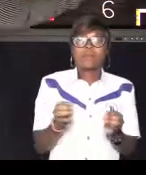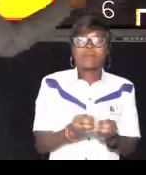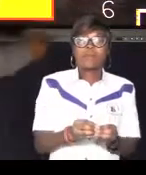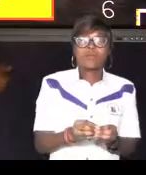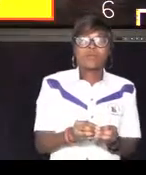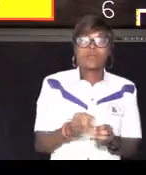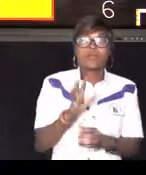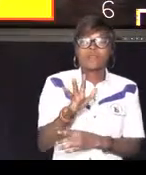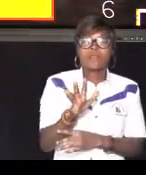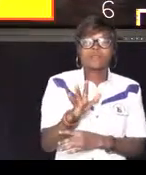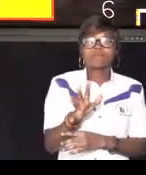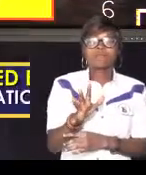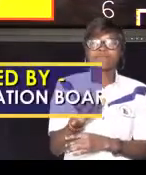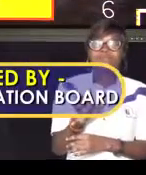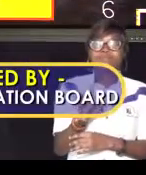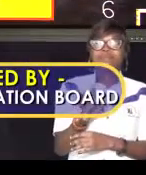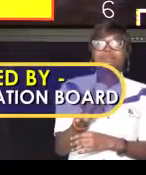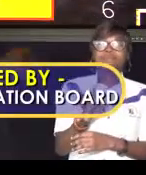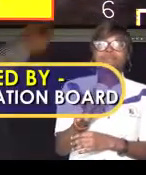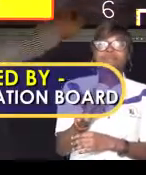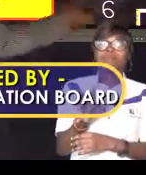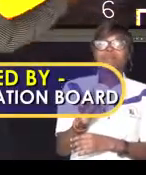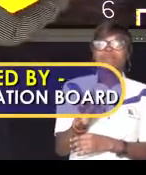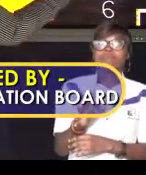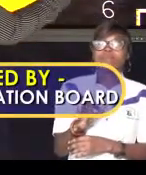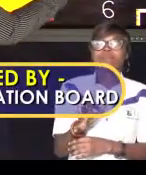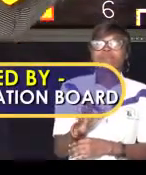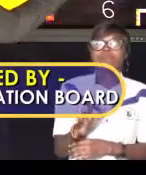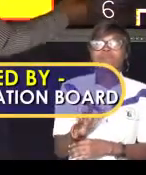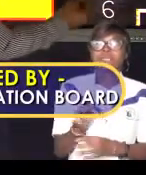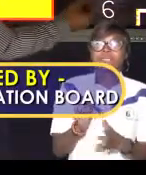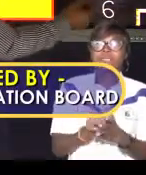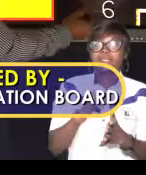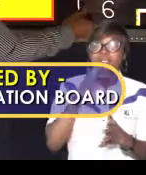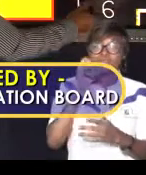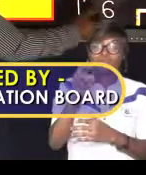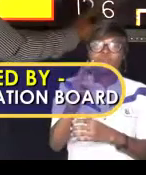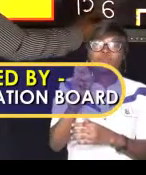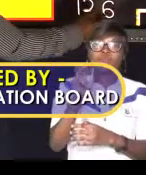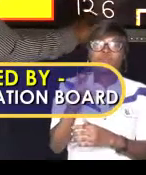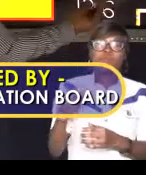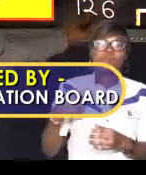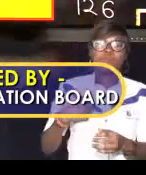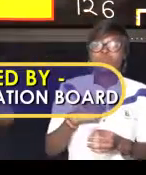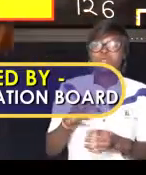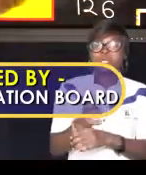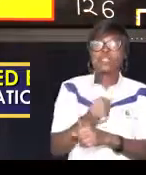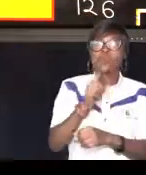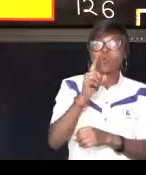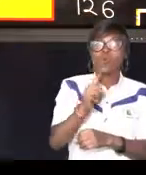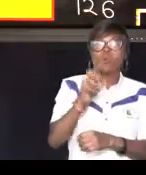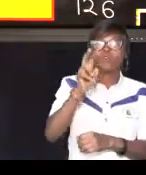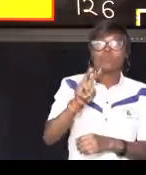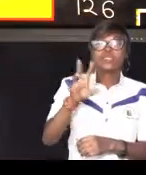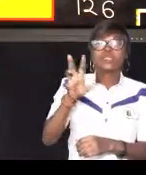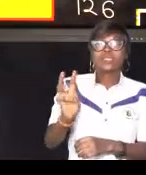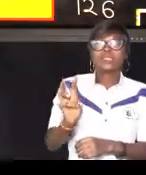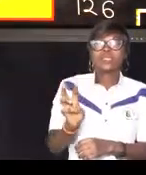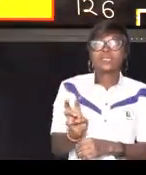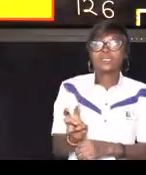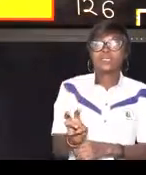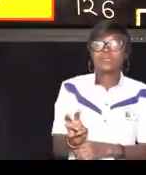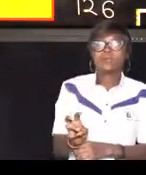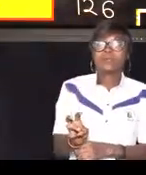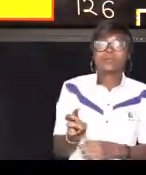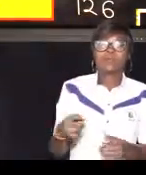from the previous product. 7 times 1 is 12. And so we get 126. And since